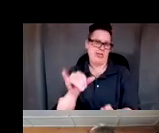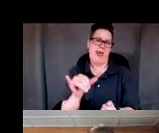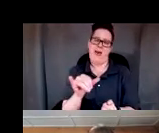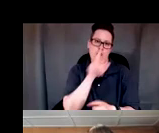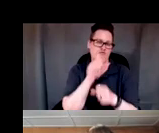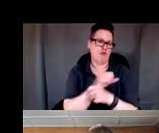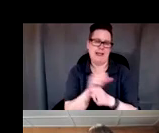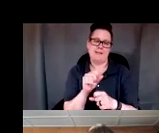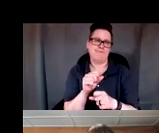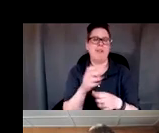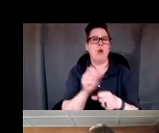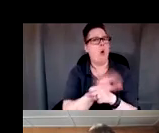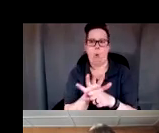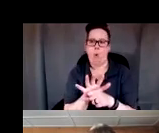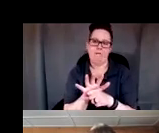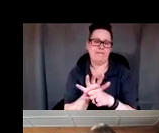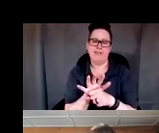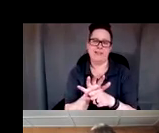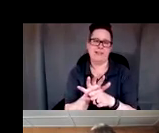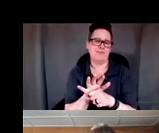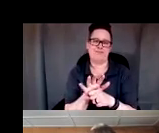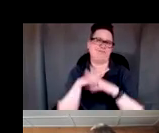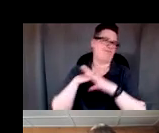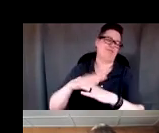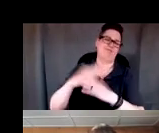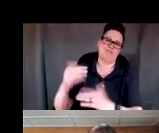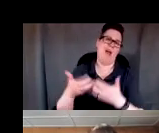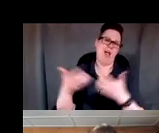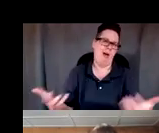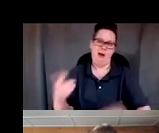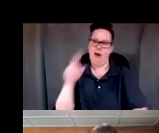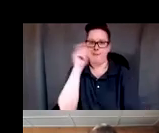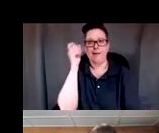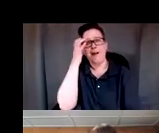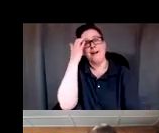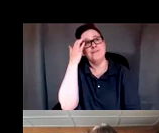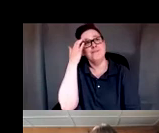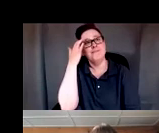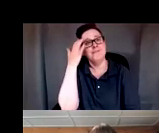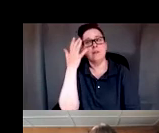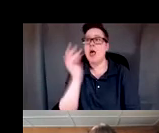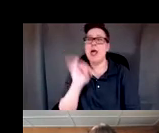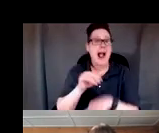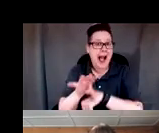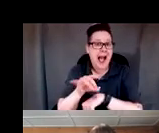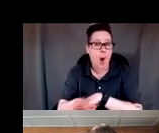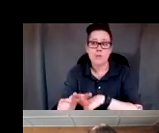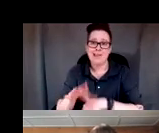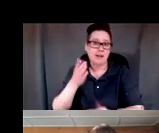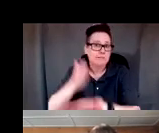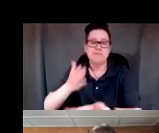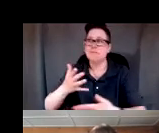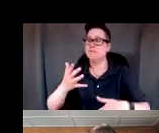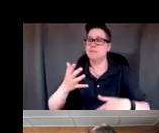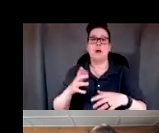of good effects that people had by going to counseling and different groups that